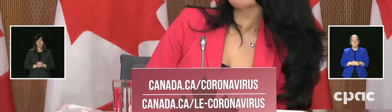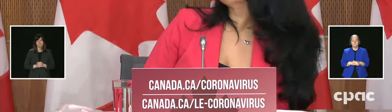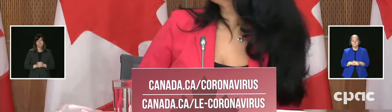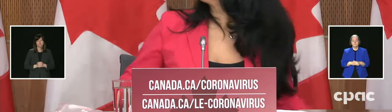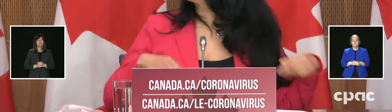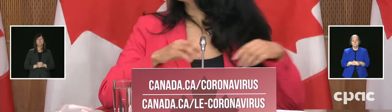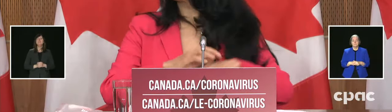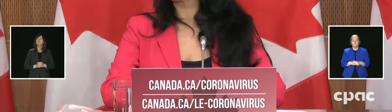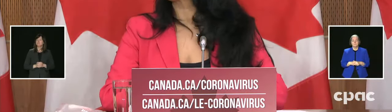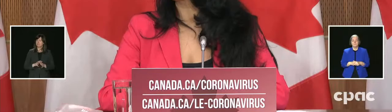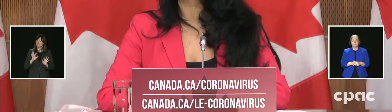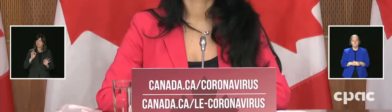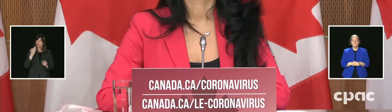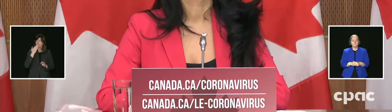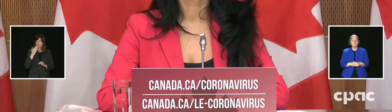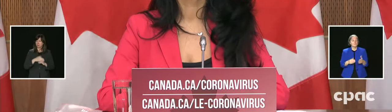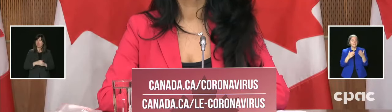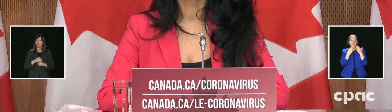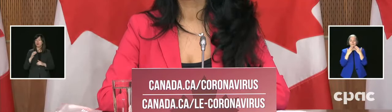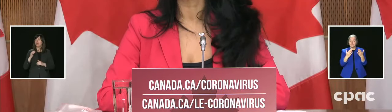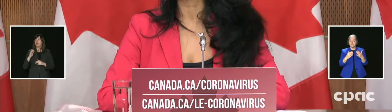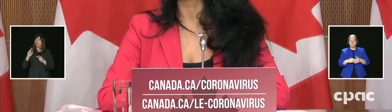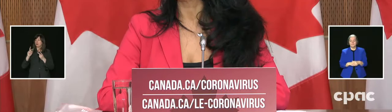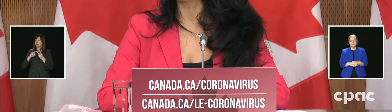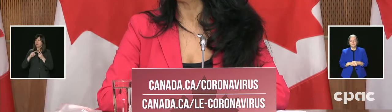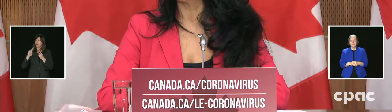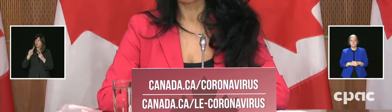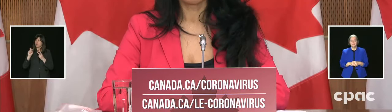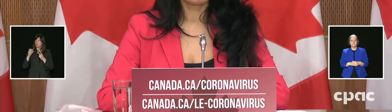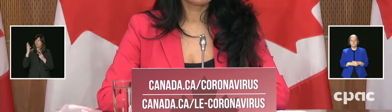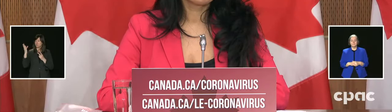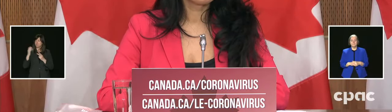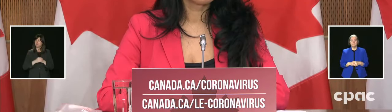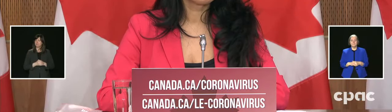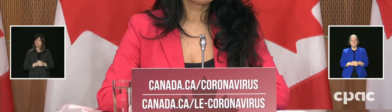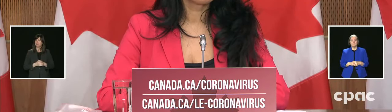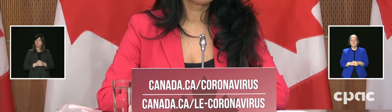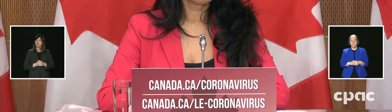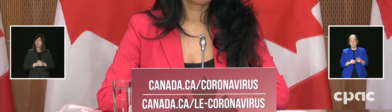Thank you, Dr. Sharma. Mike, follow up?